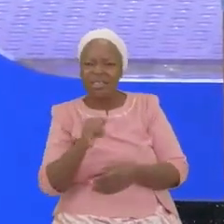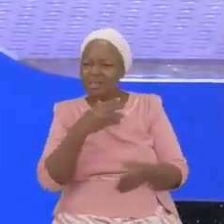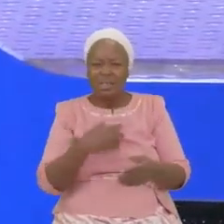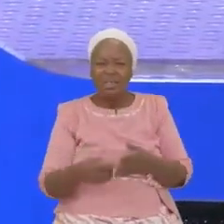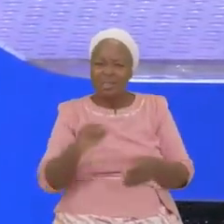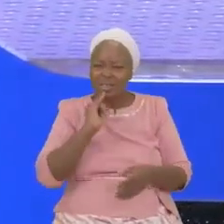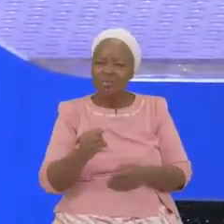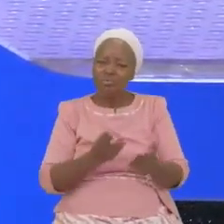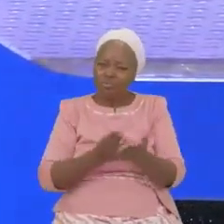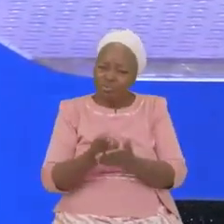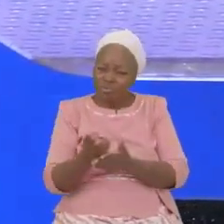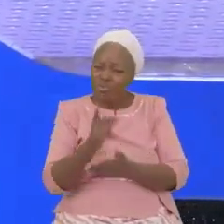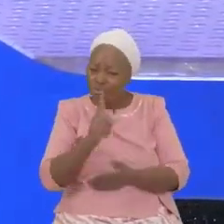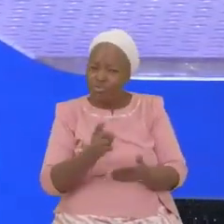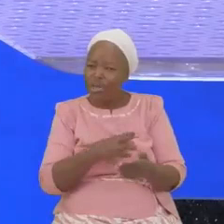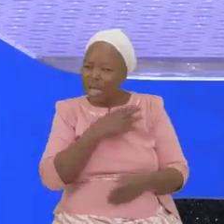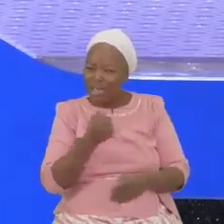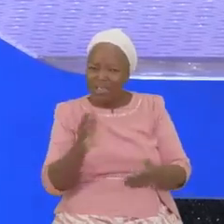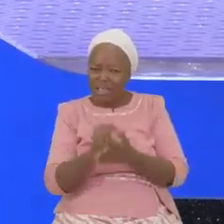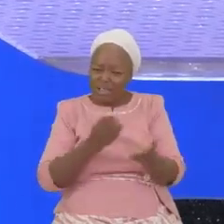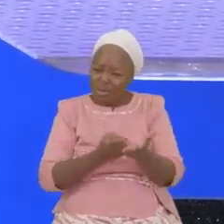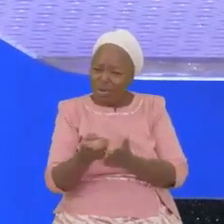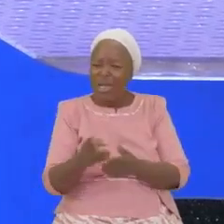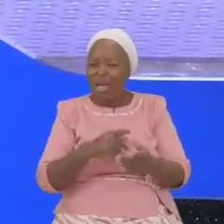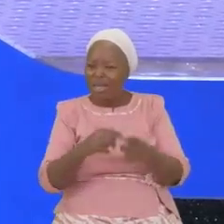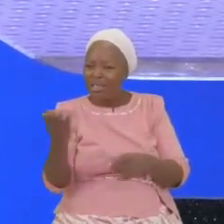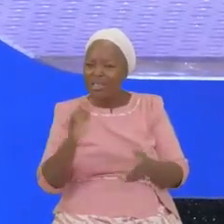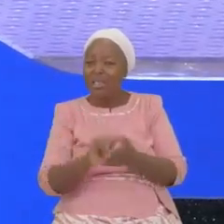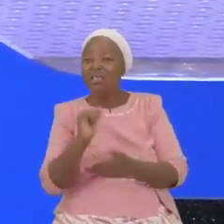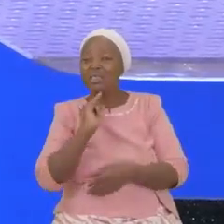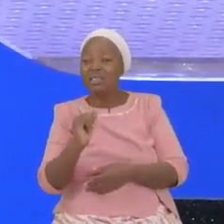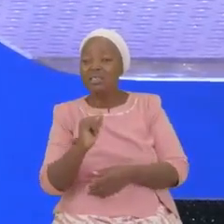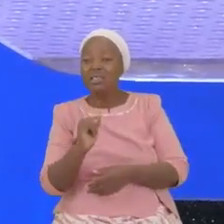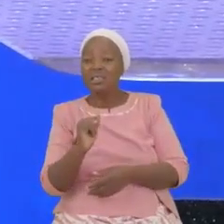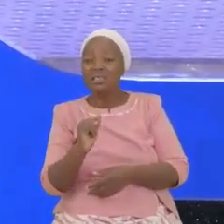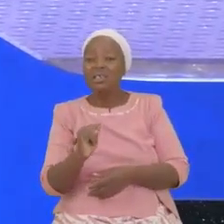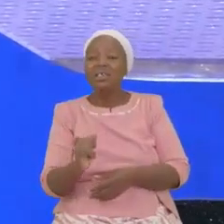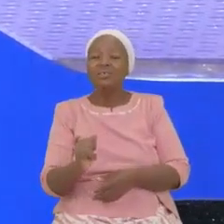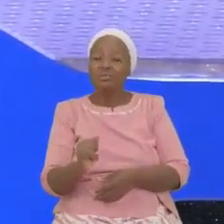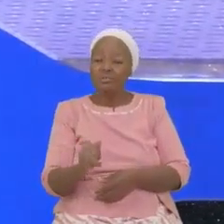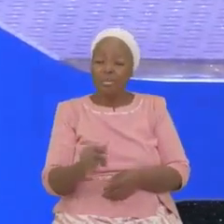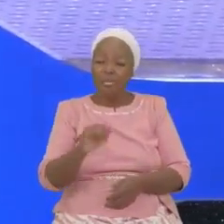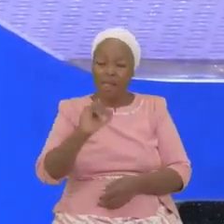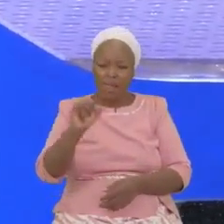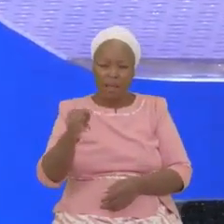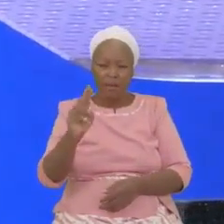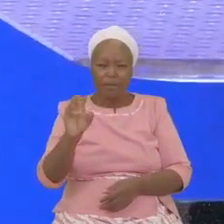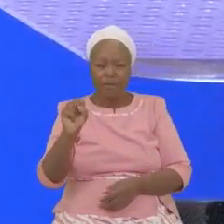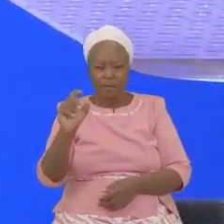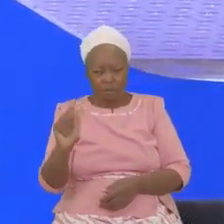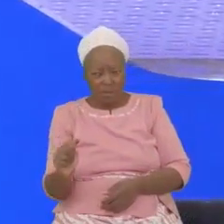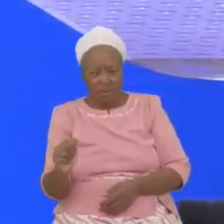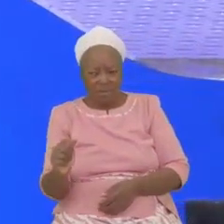are true, what things soever are honest, what things, whatsoever things are just. I give